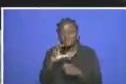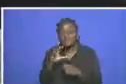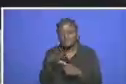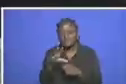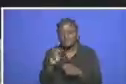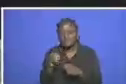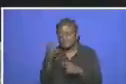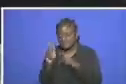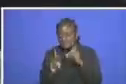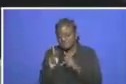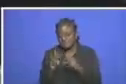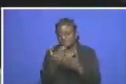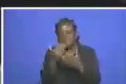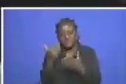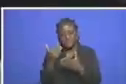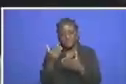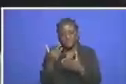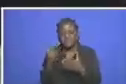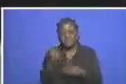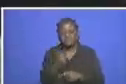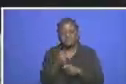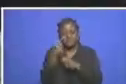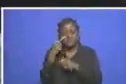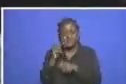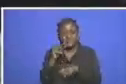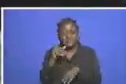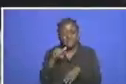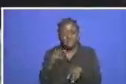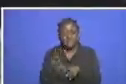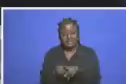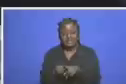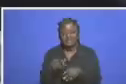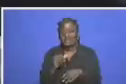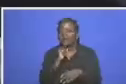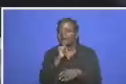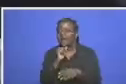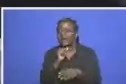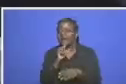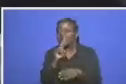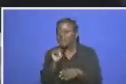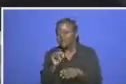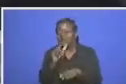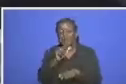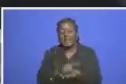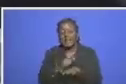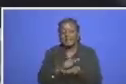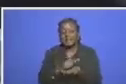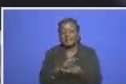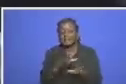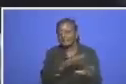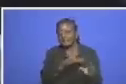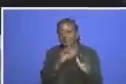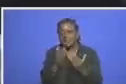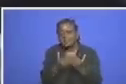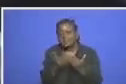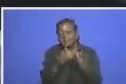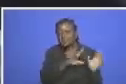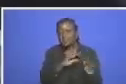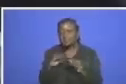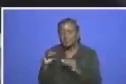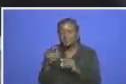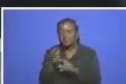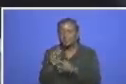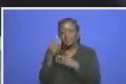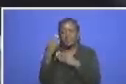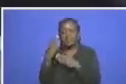treated as unlanded and therefore simply withdrew their presence from the Bahamas and sent back to their home country. I think that